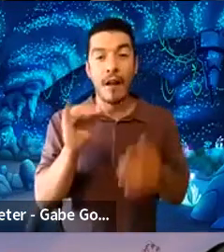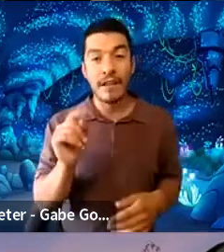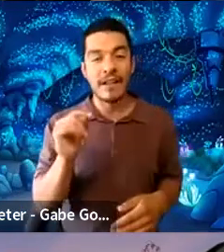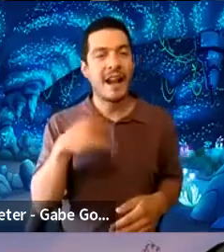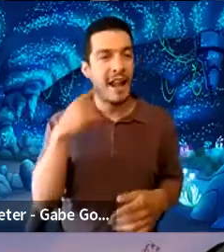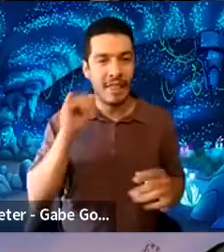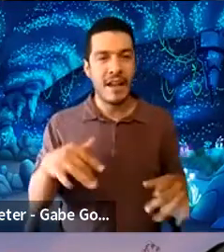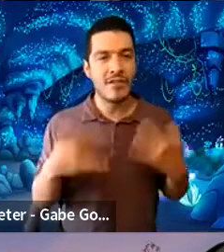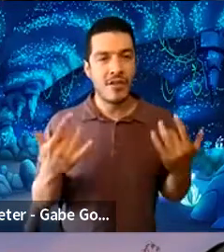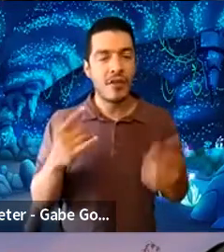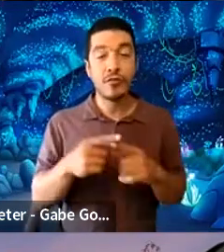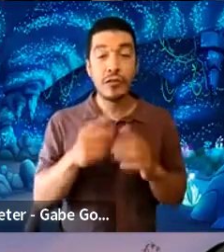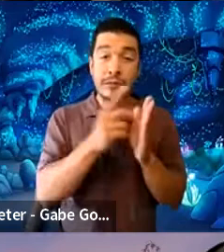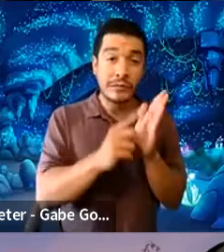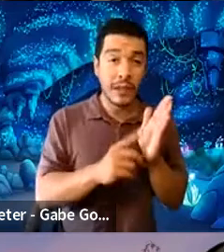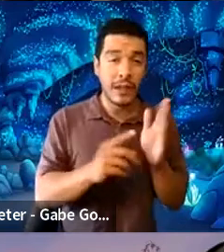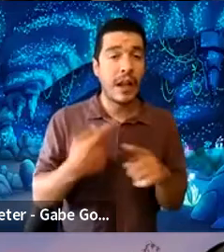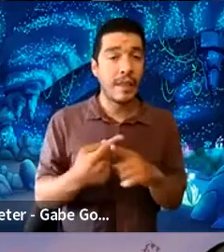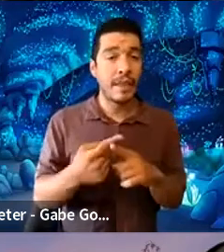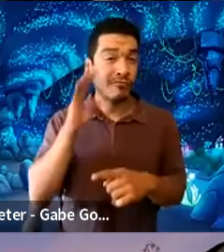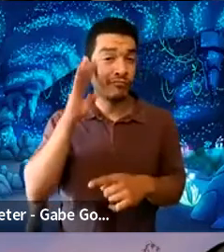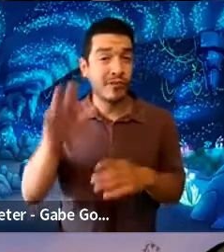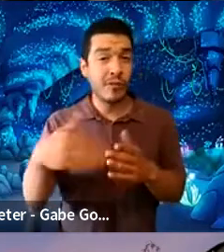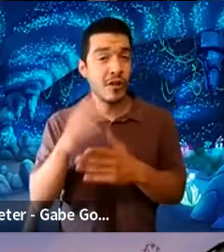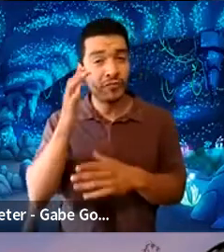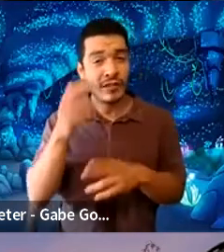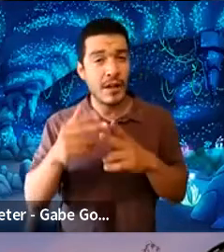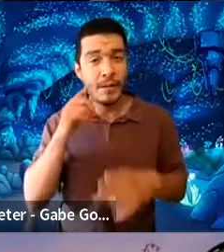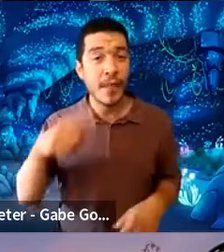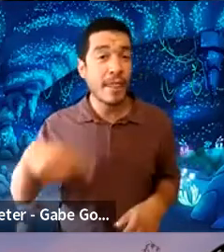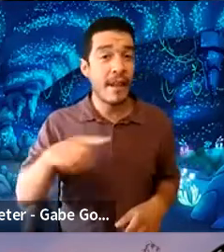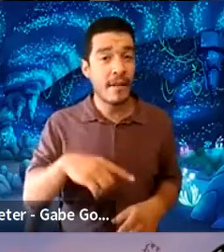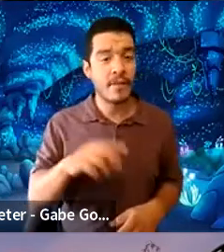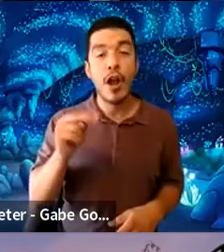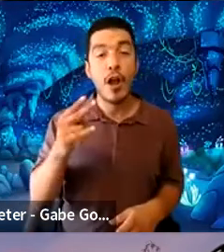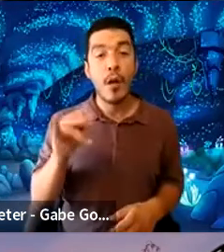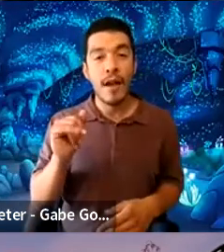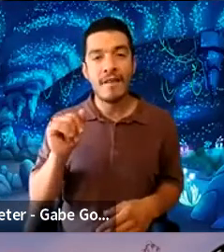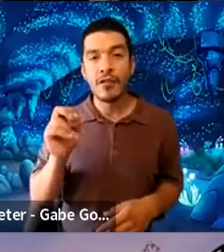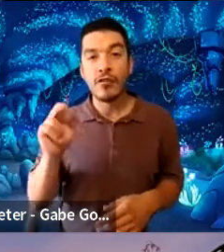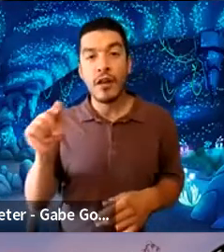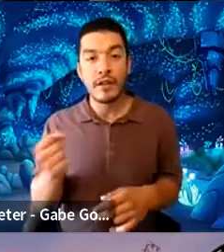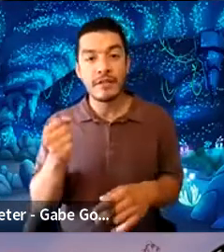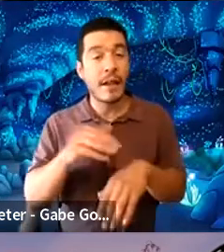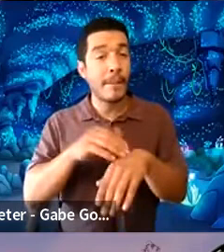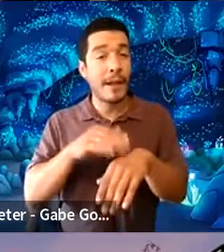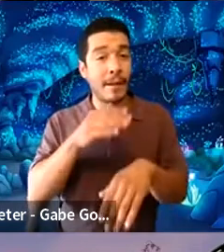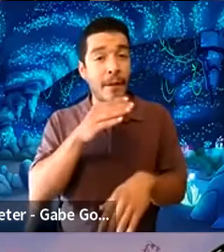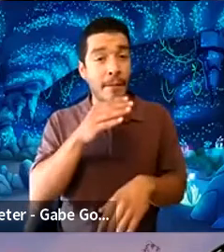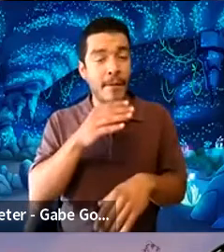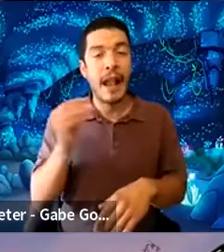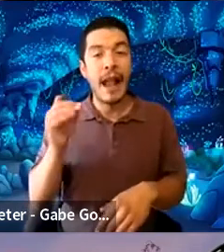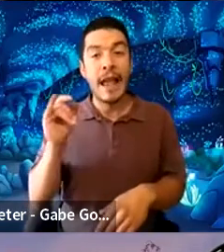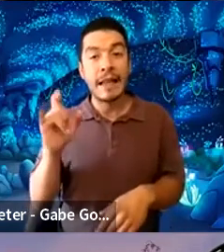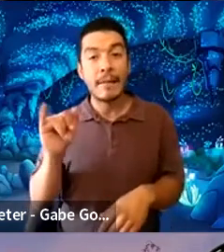a joy to both design and then come up with all the crazy names for them. So Murphy is Eureka's pet mammoth. And Dipley